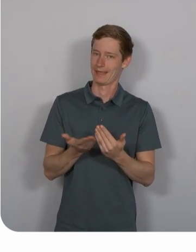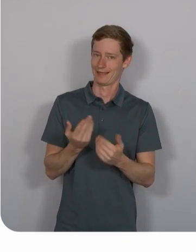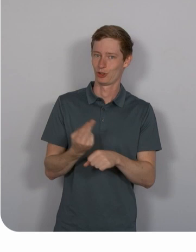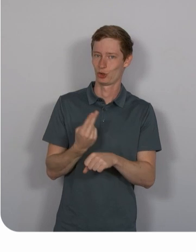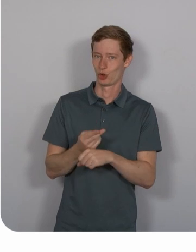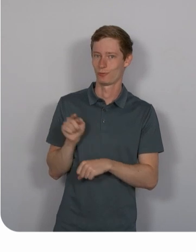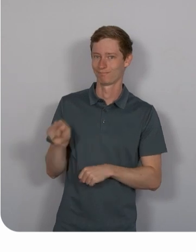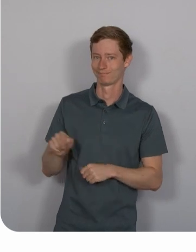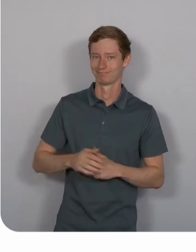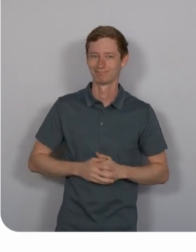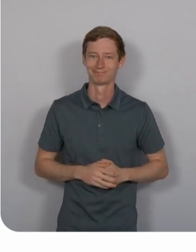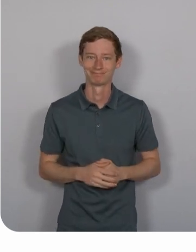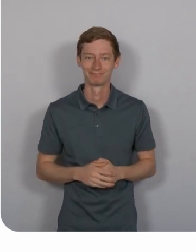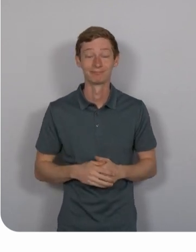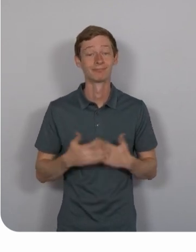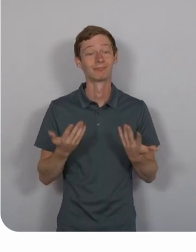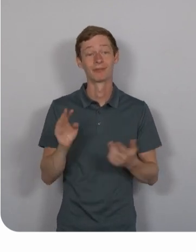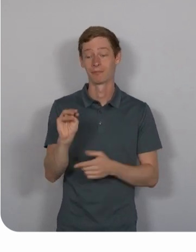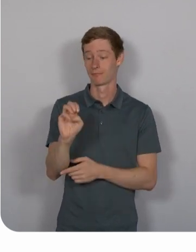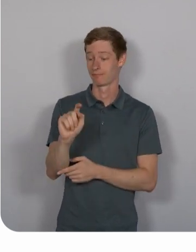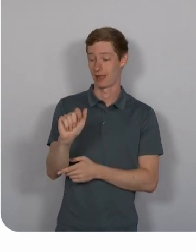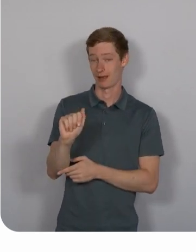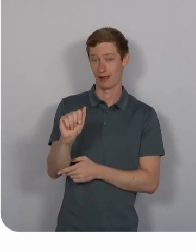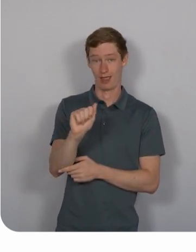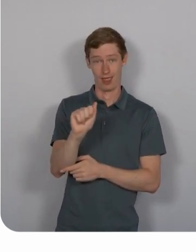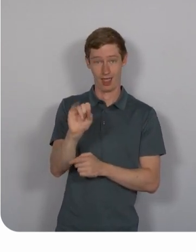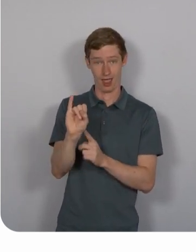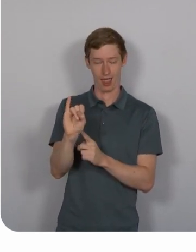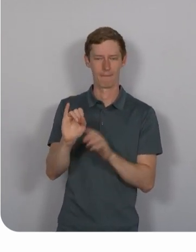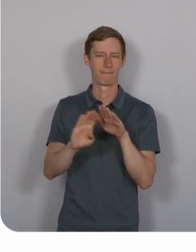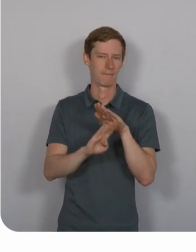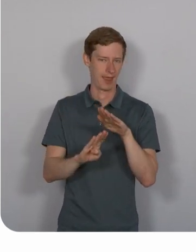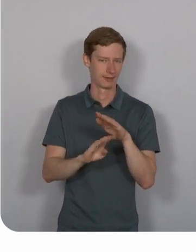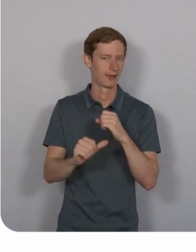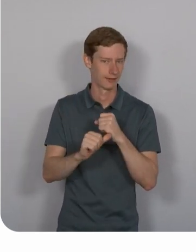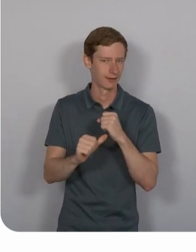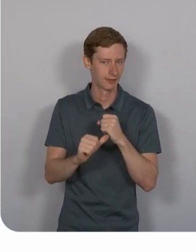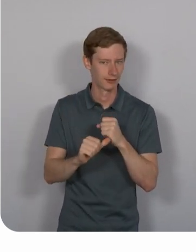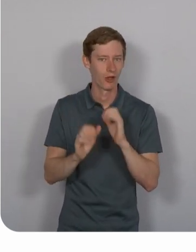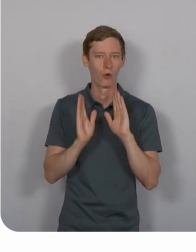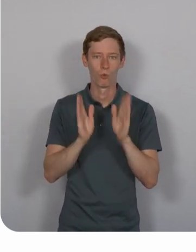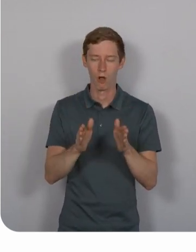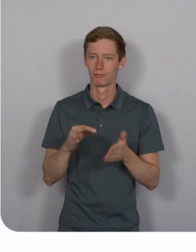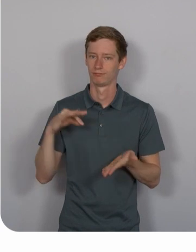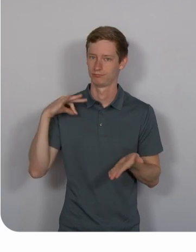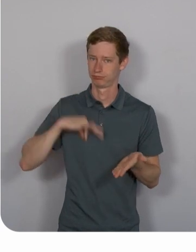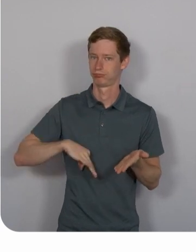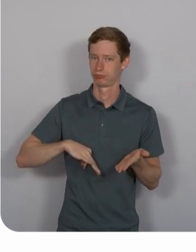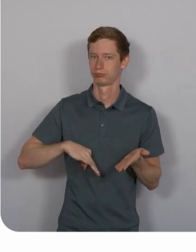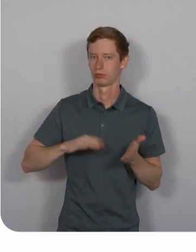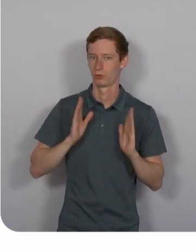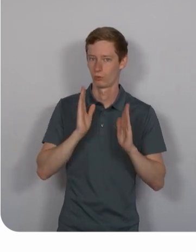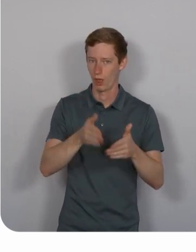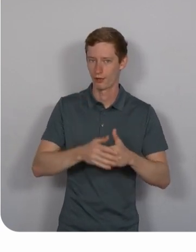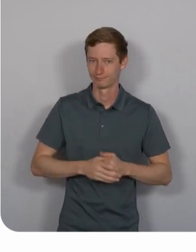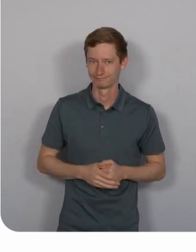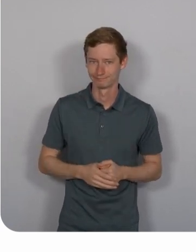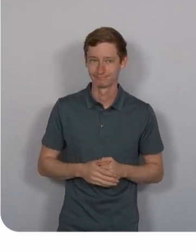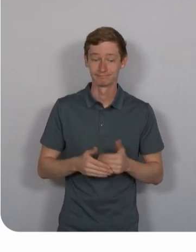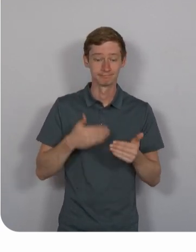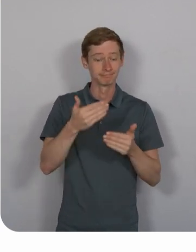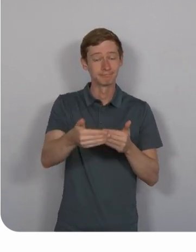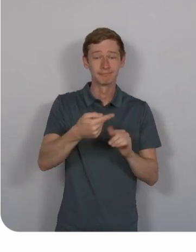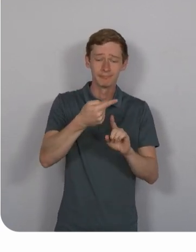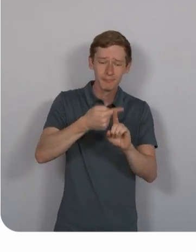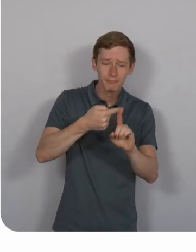All right, so I've got Meta AI. It's our basic assistant. I think it's gonna be really useful. We're gonna focus over the coming months